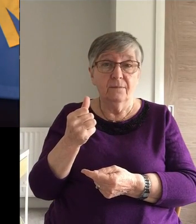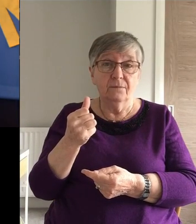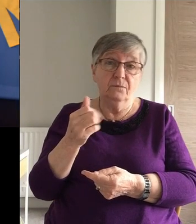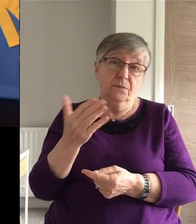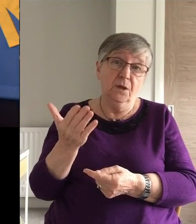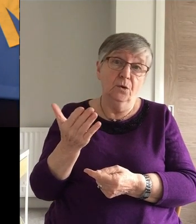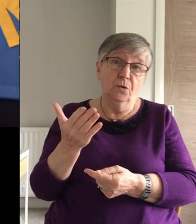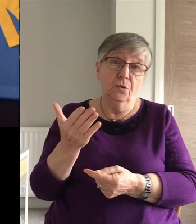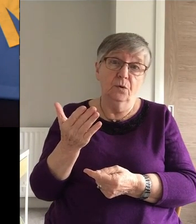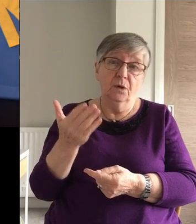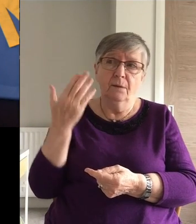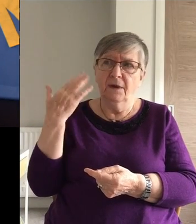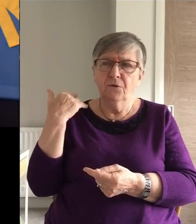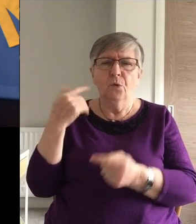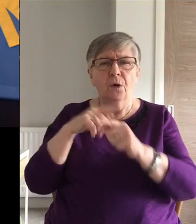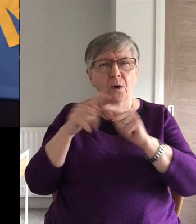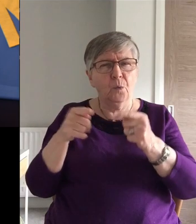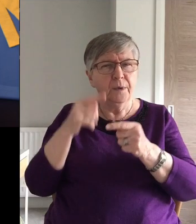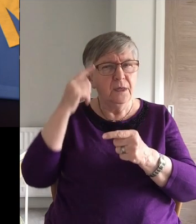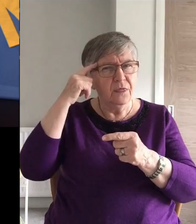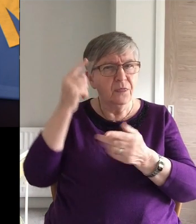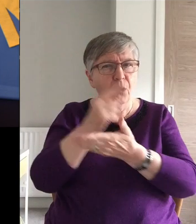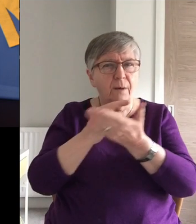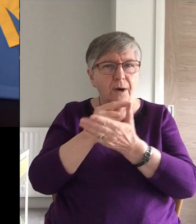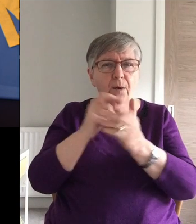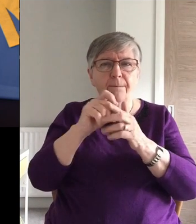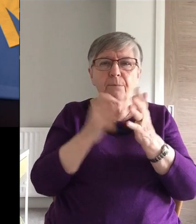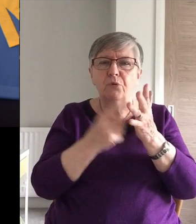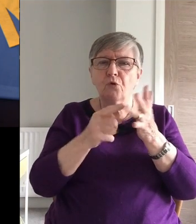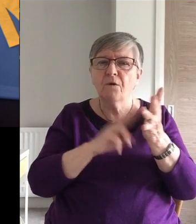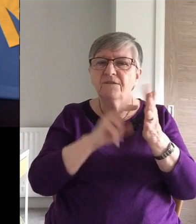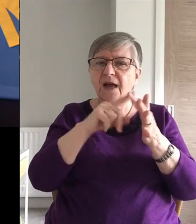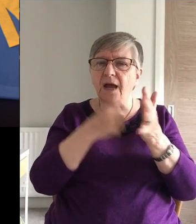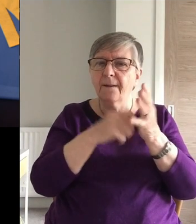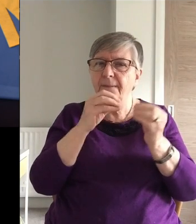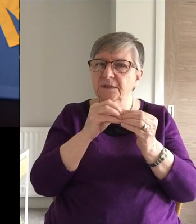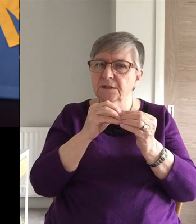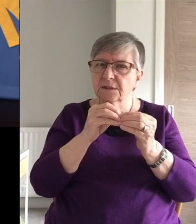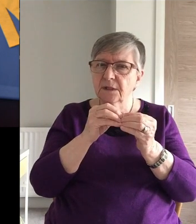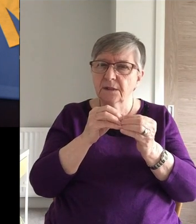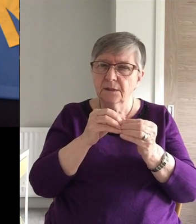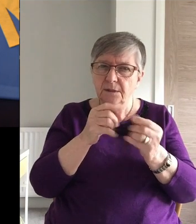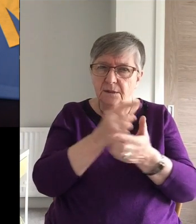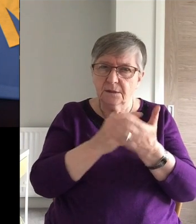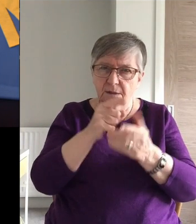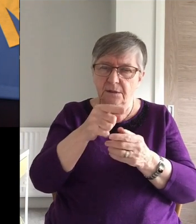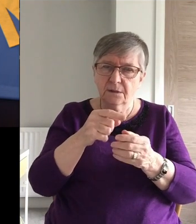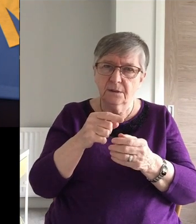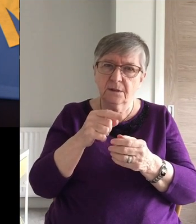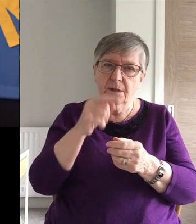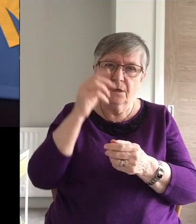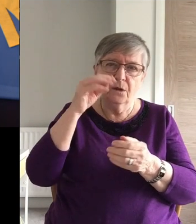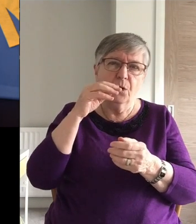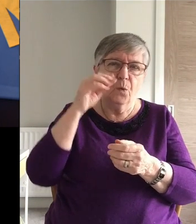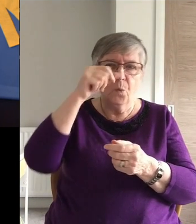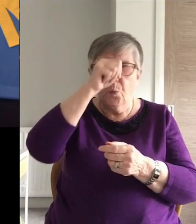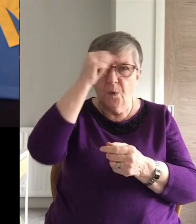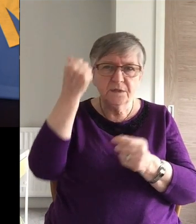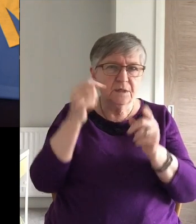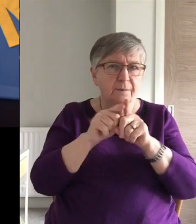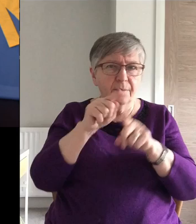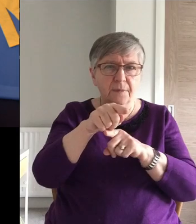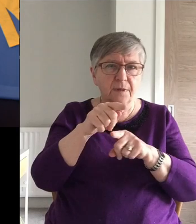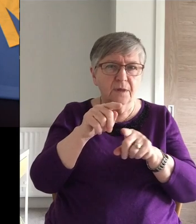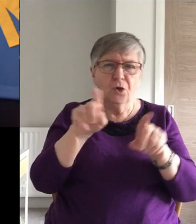Now, it's not that long since we were doing a series on the book of Proverbs where wisdom is a very big theme in the book. And we saw that wisdom is not the